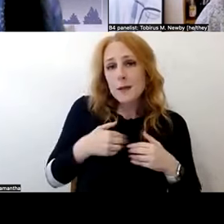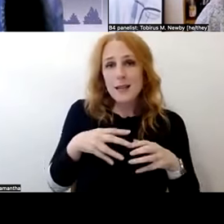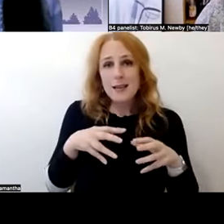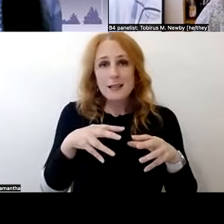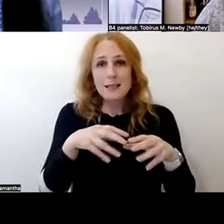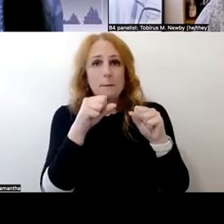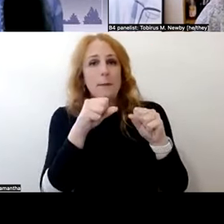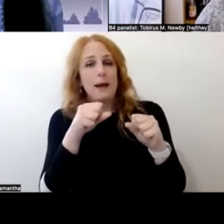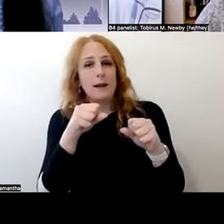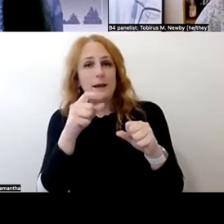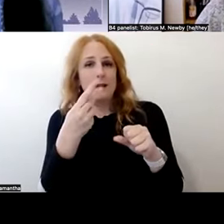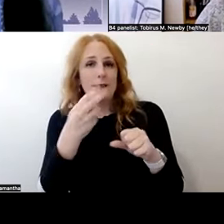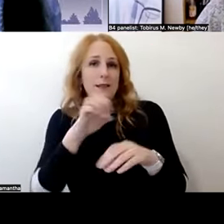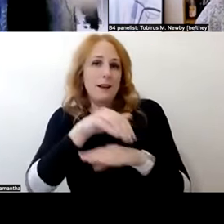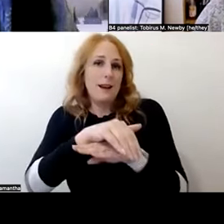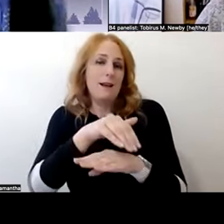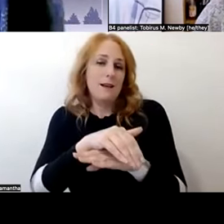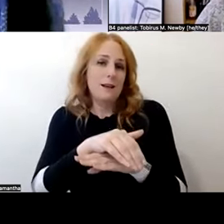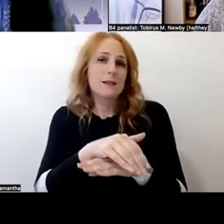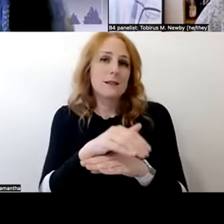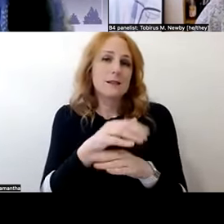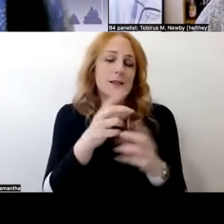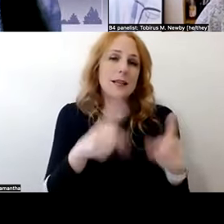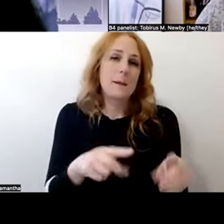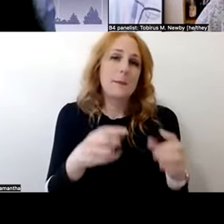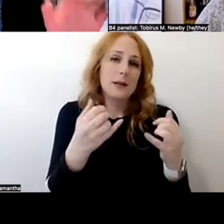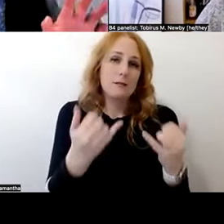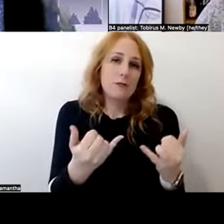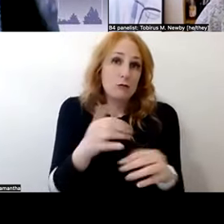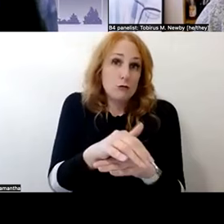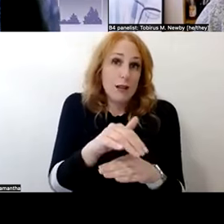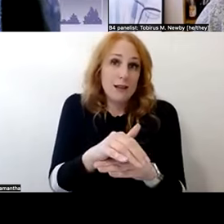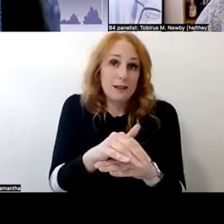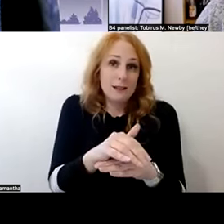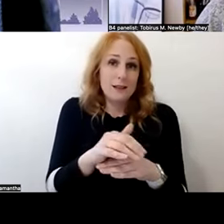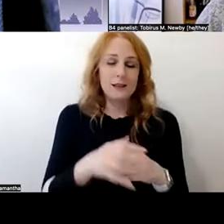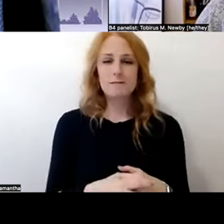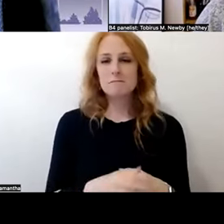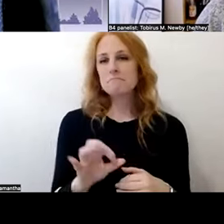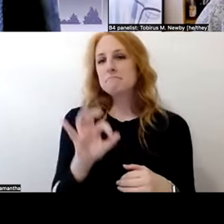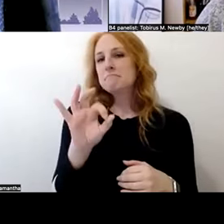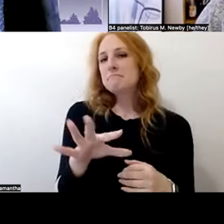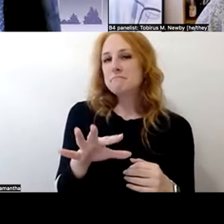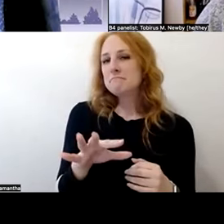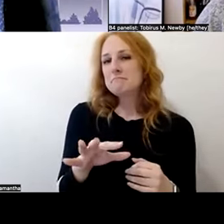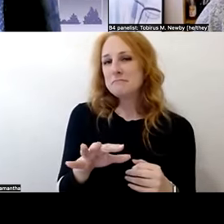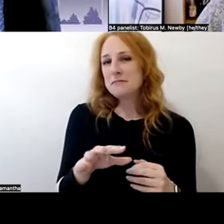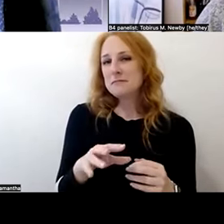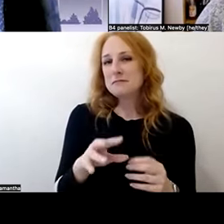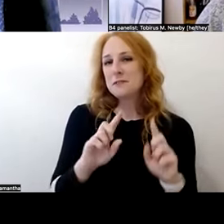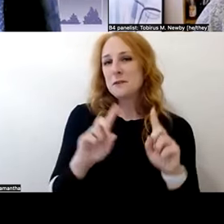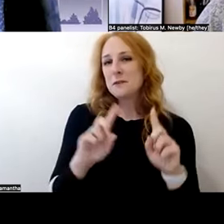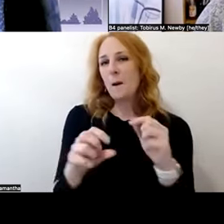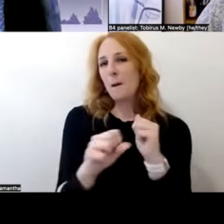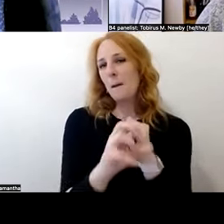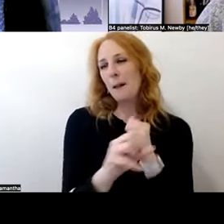tonight at the Campanile, if you want to go. It's my plug, shamelessly. But I